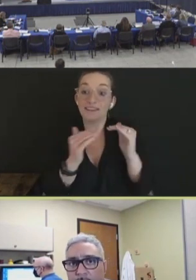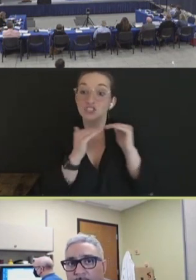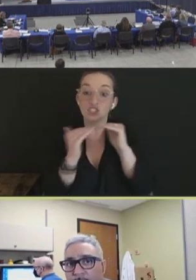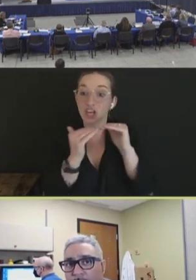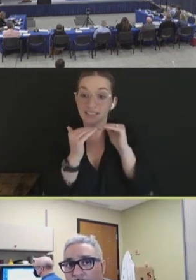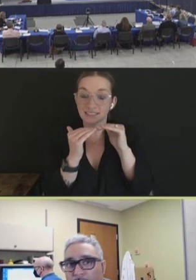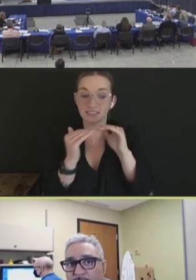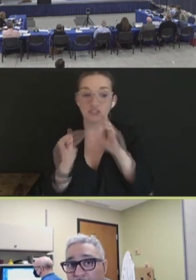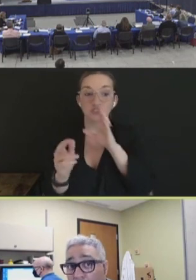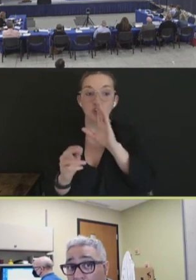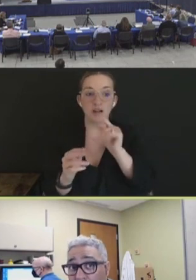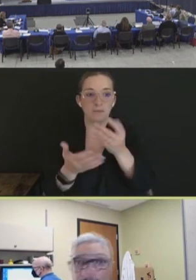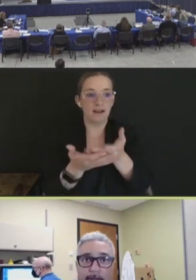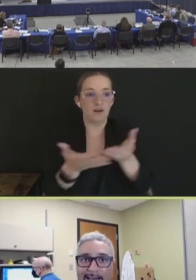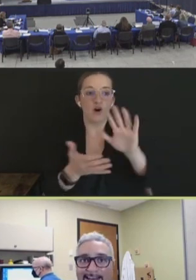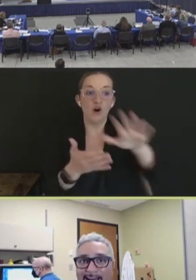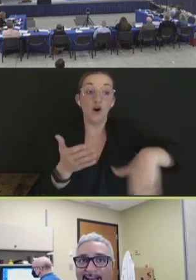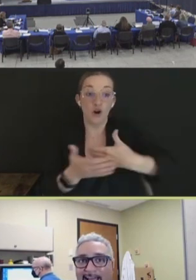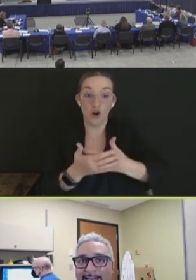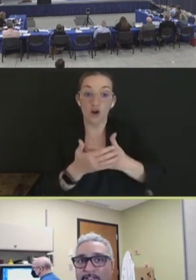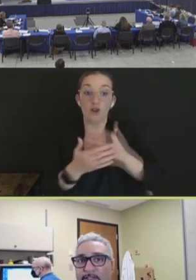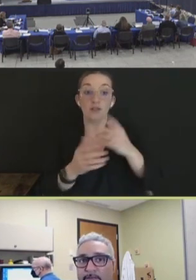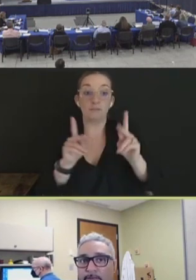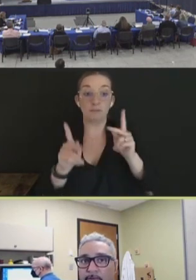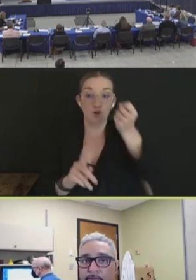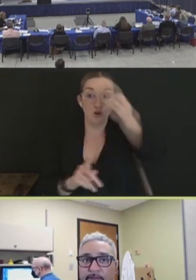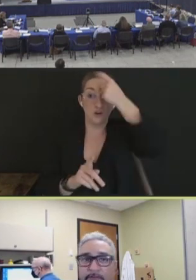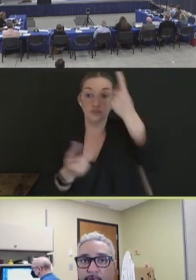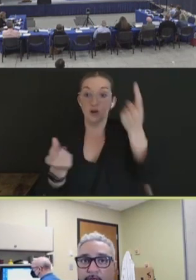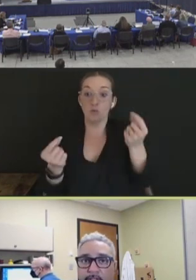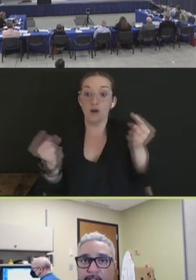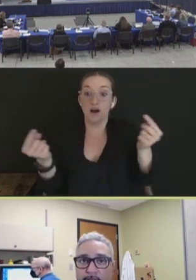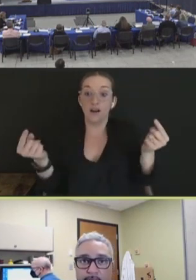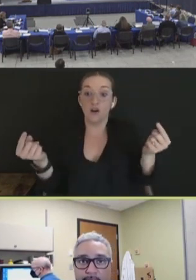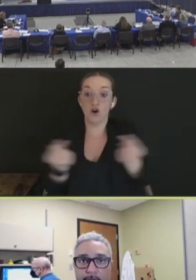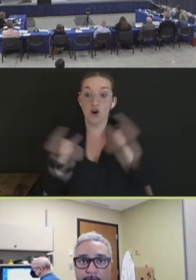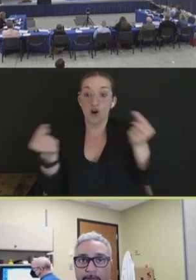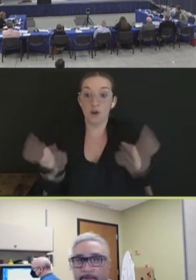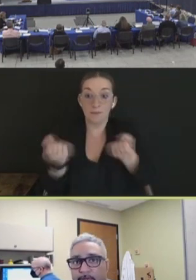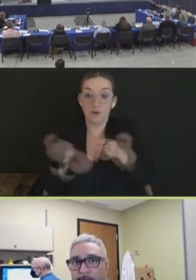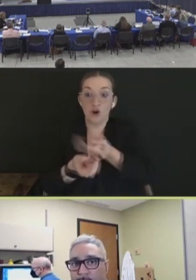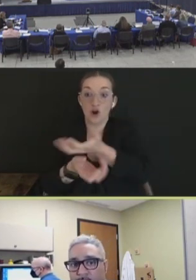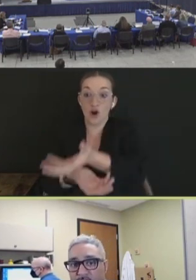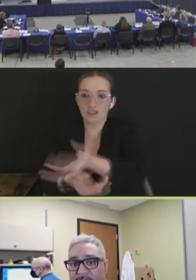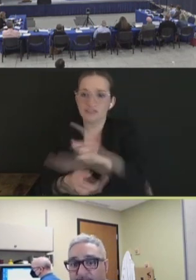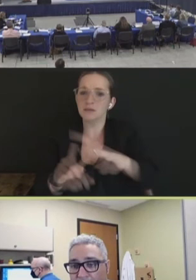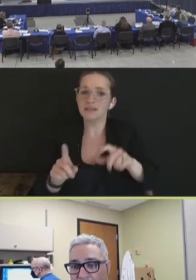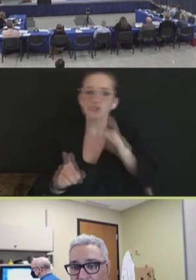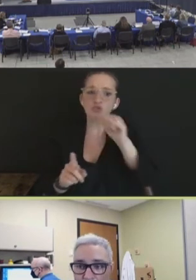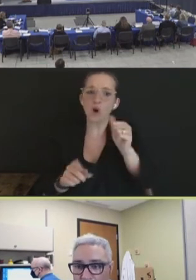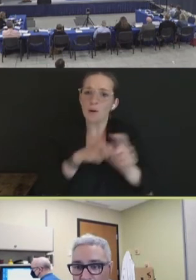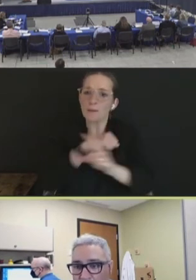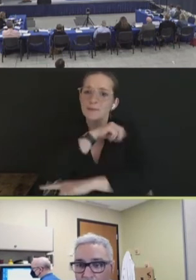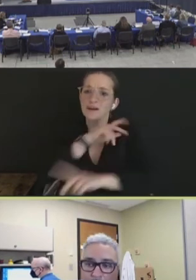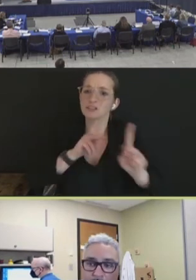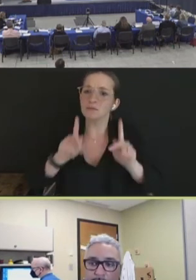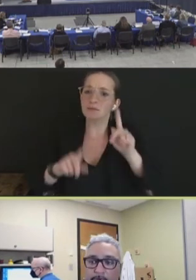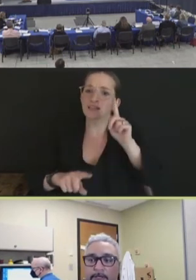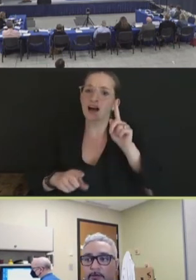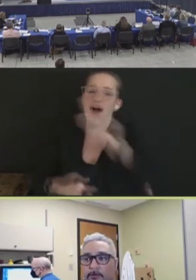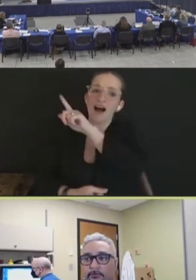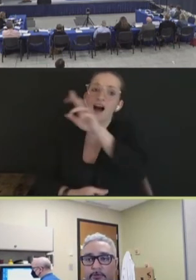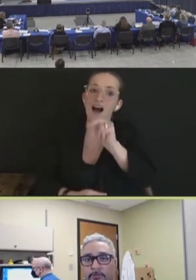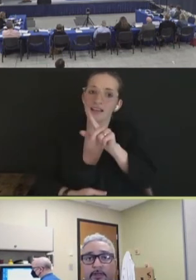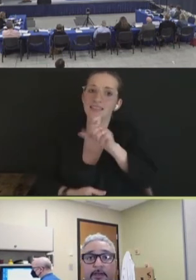parties understand the harms that have been caused and not actually specifically punishing people unless it's really trying to achieve an end. Now,